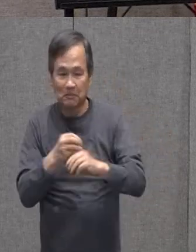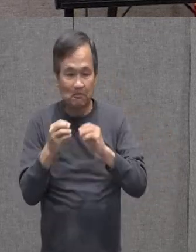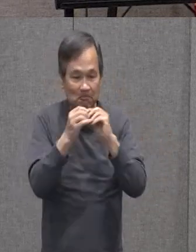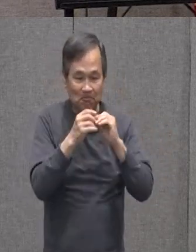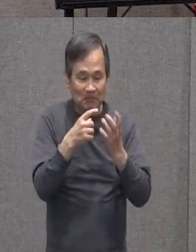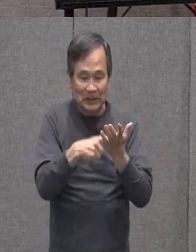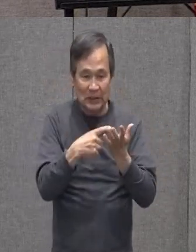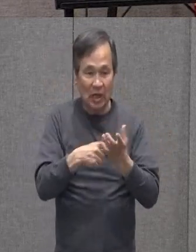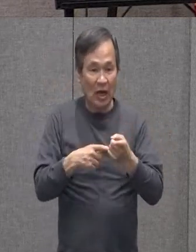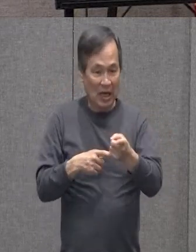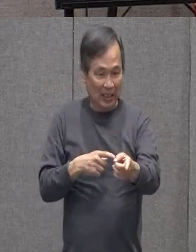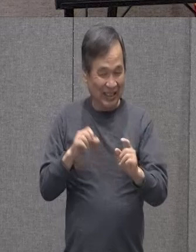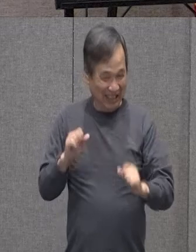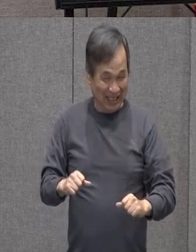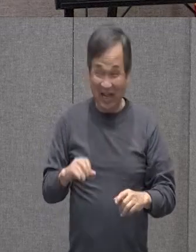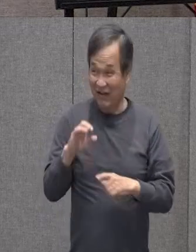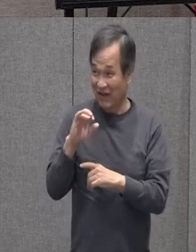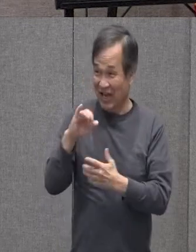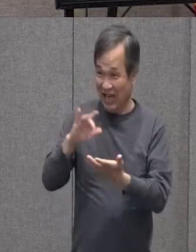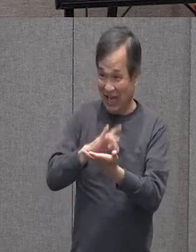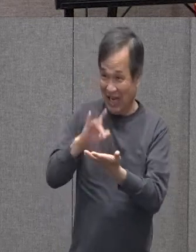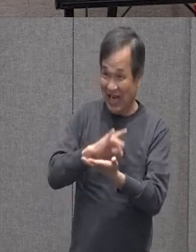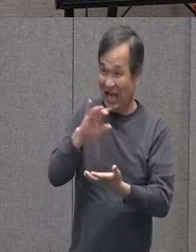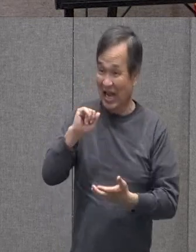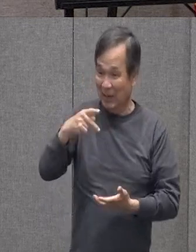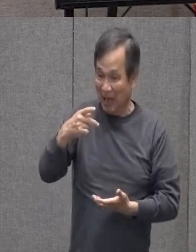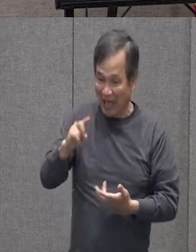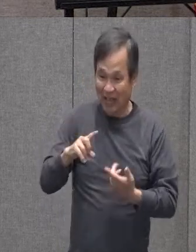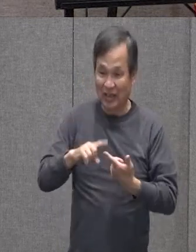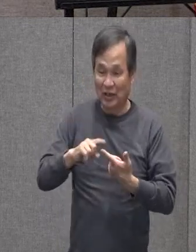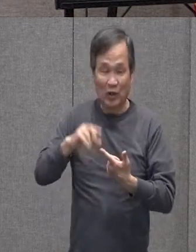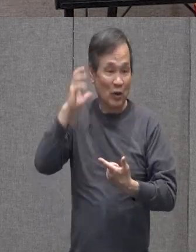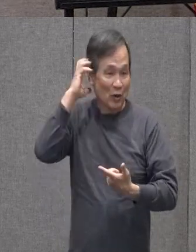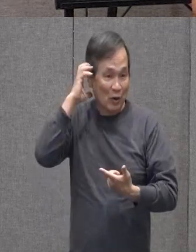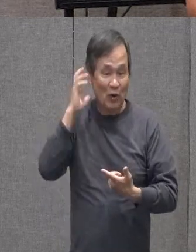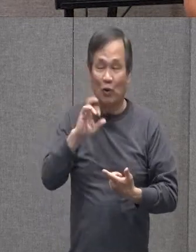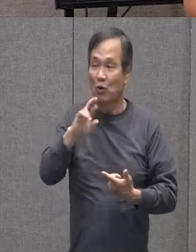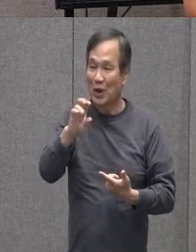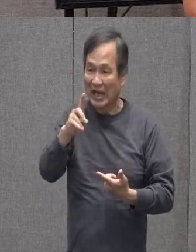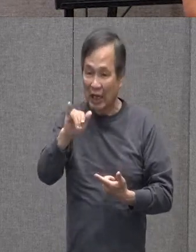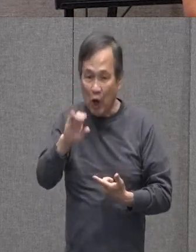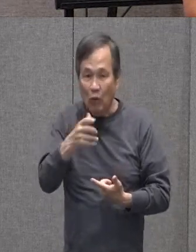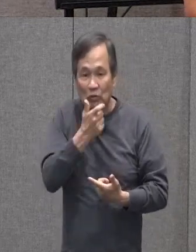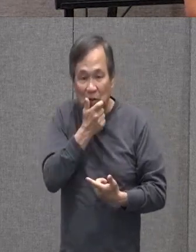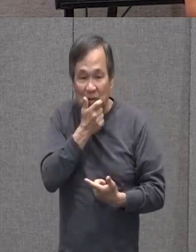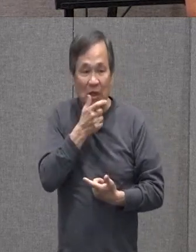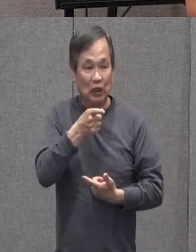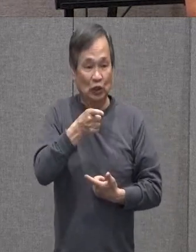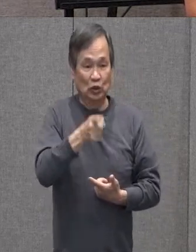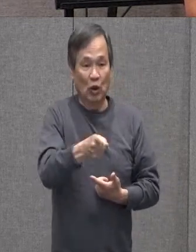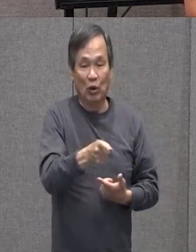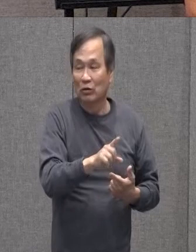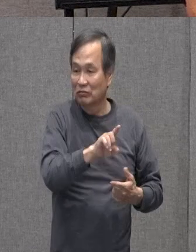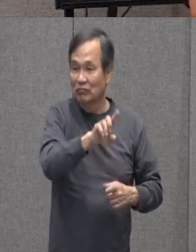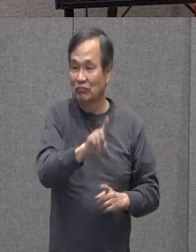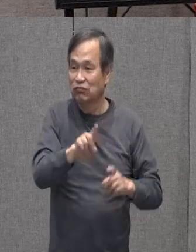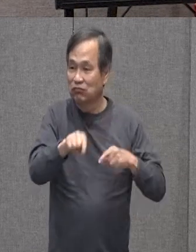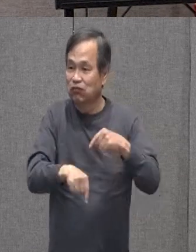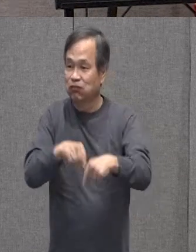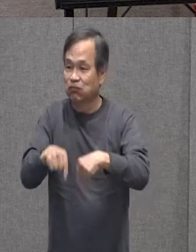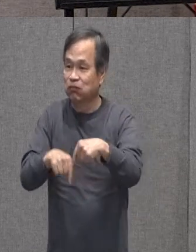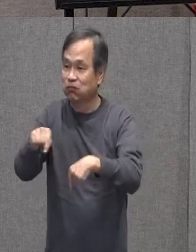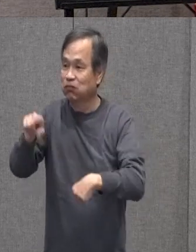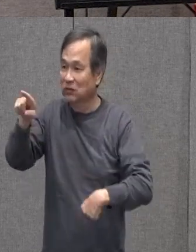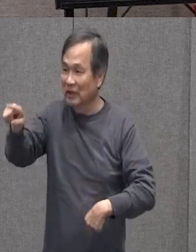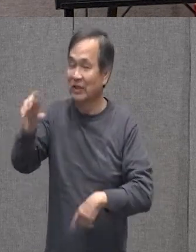an iPad and radio so a medical technician could interface with patients in the triage